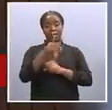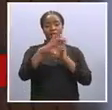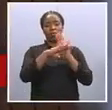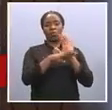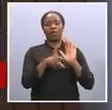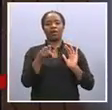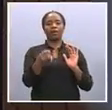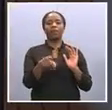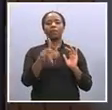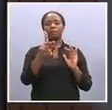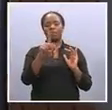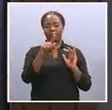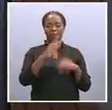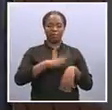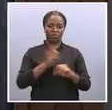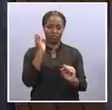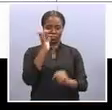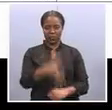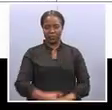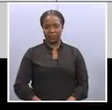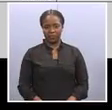in Klerksdorp. Stay tuned for more.